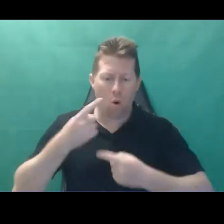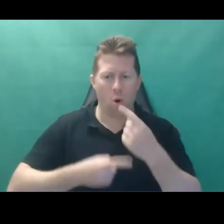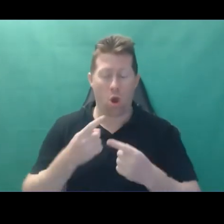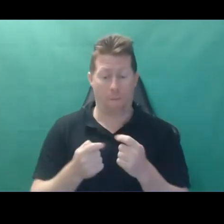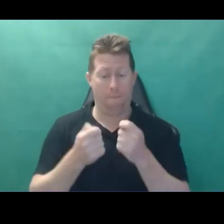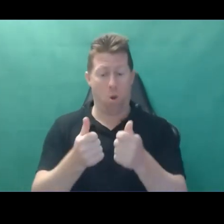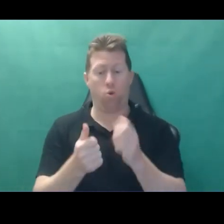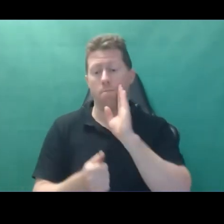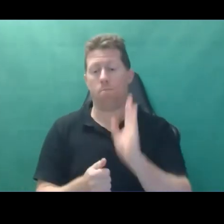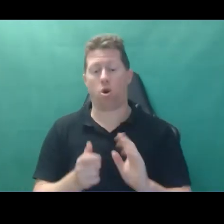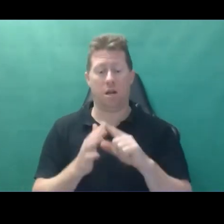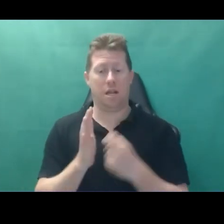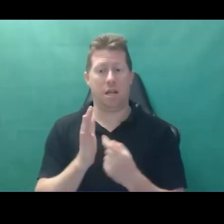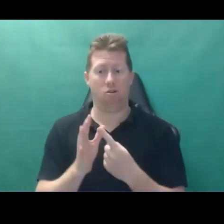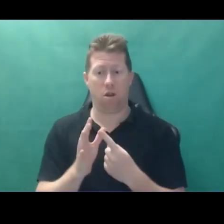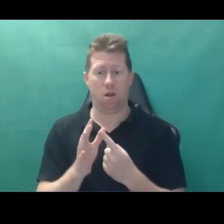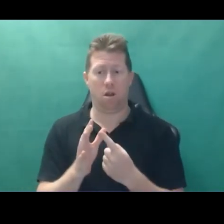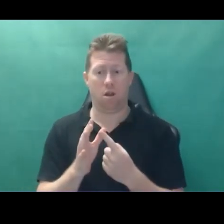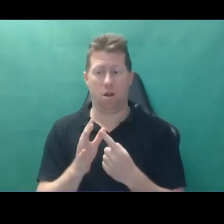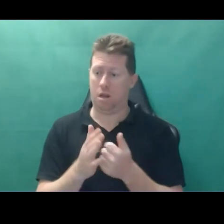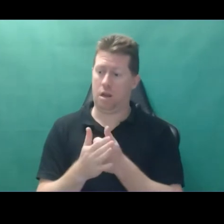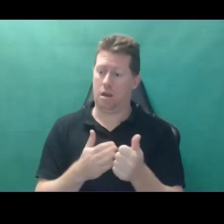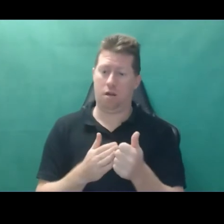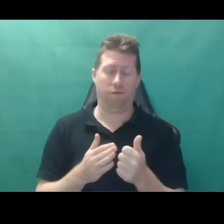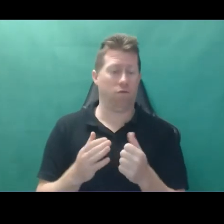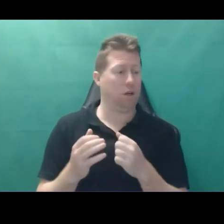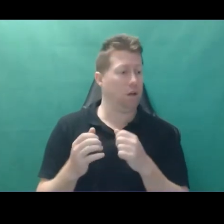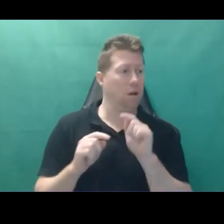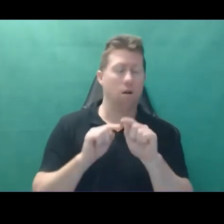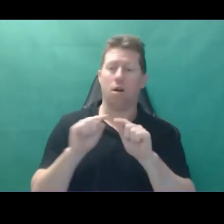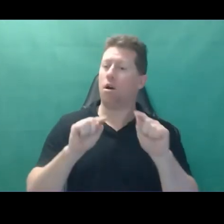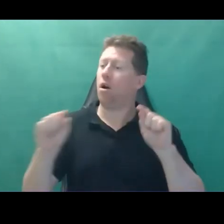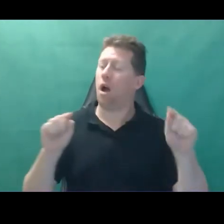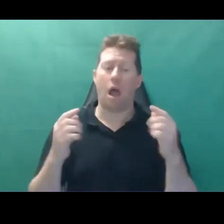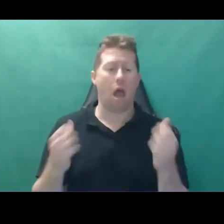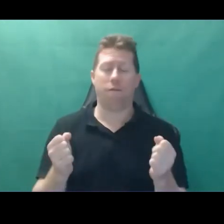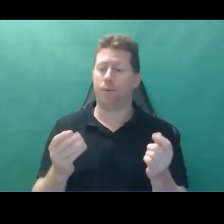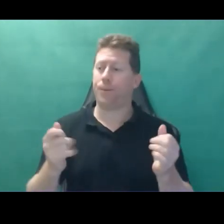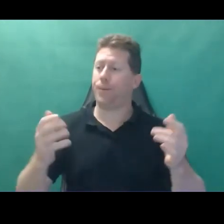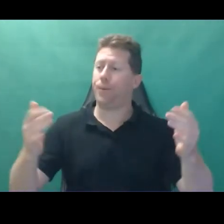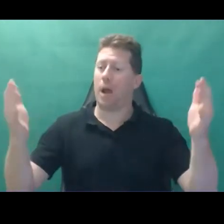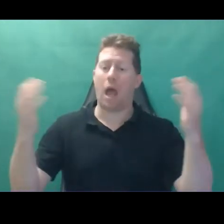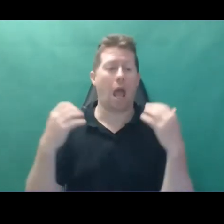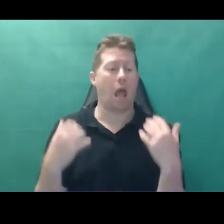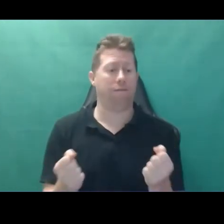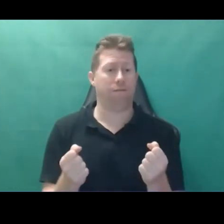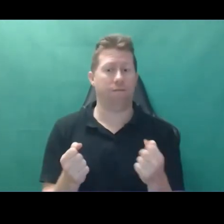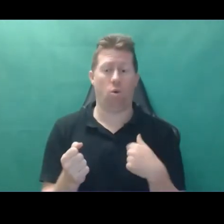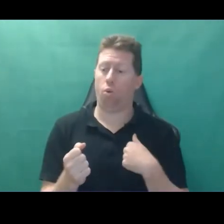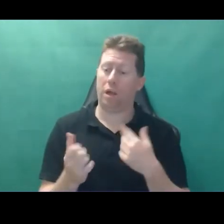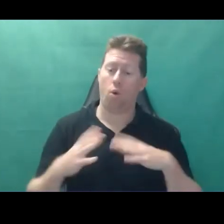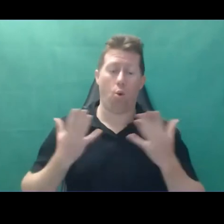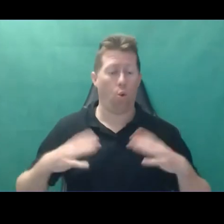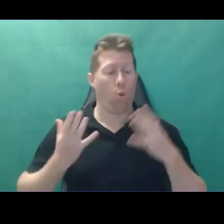era sees every once too solid belief melt into air, even our most taken for granted assumptions